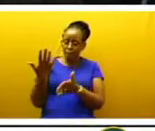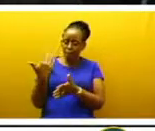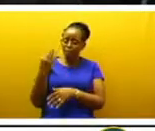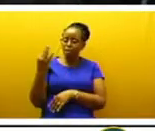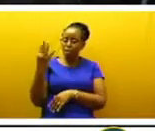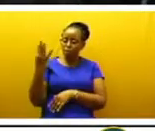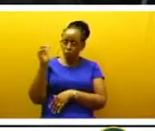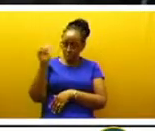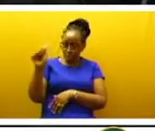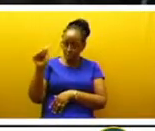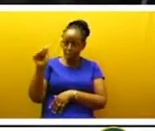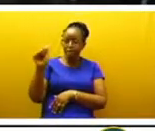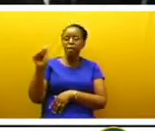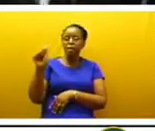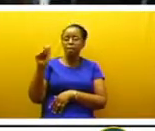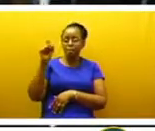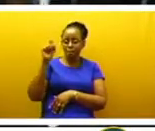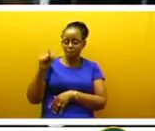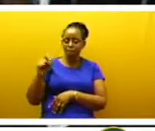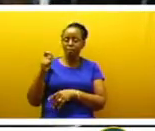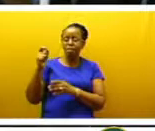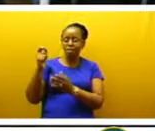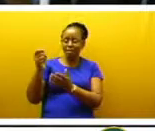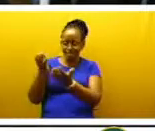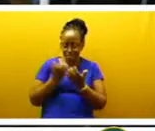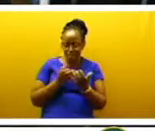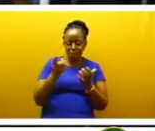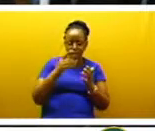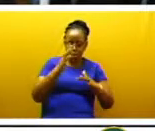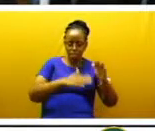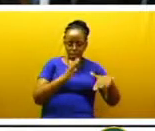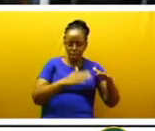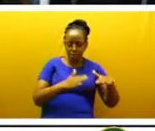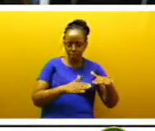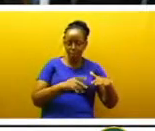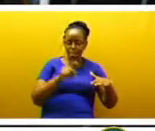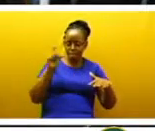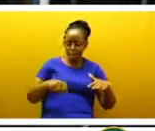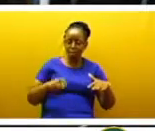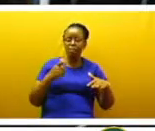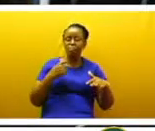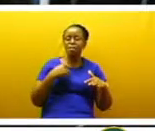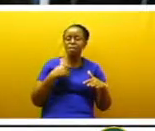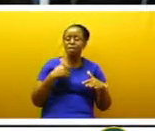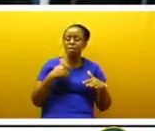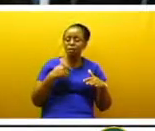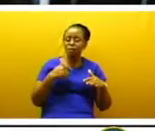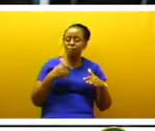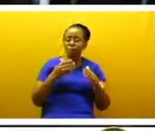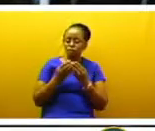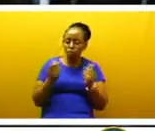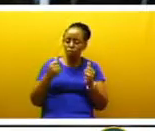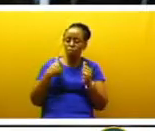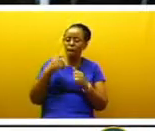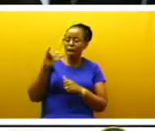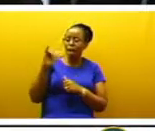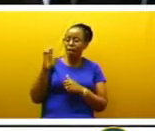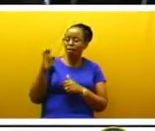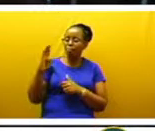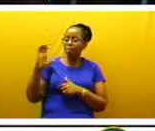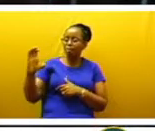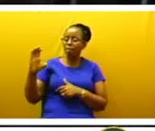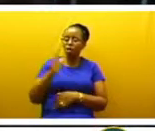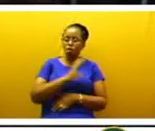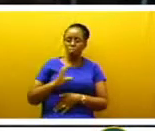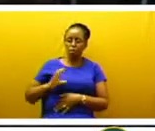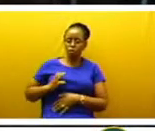received at Bomas must be dealt with by the Iebc Commission. Instead, he